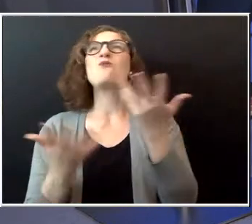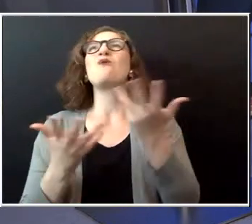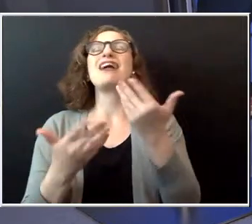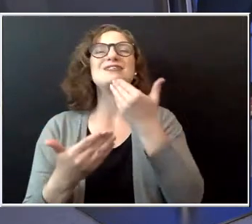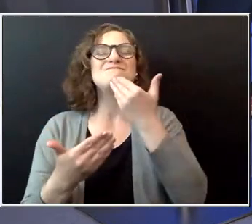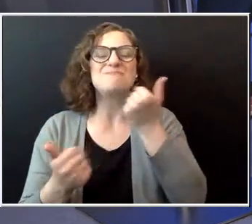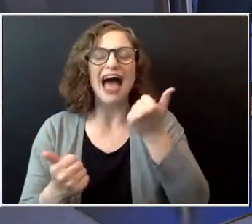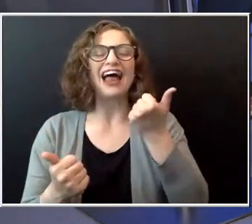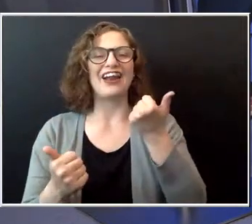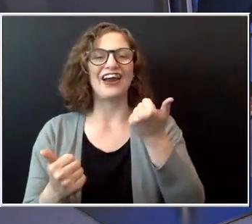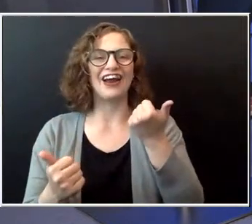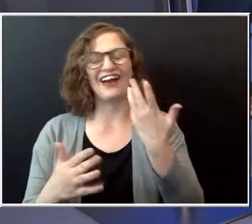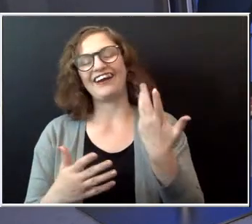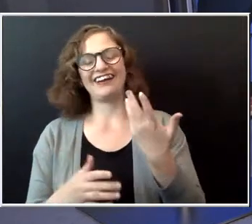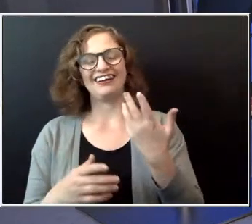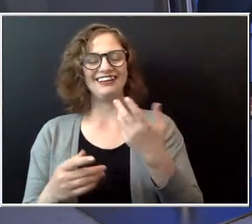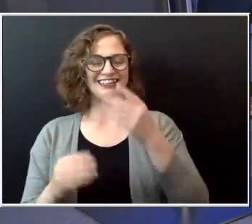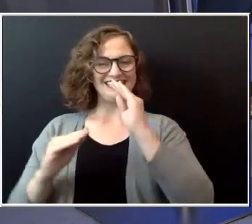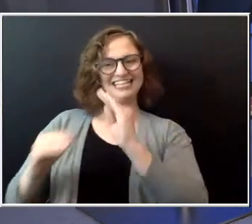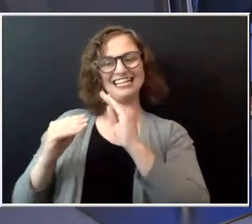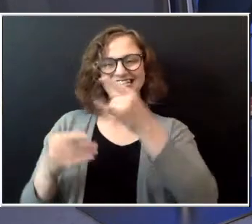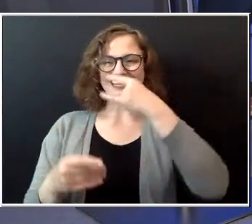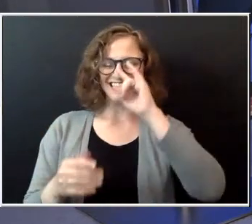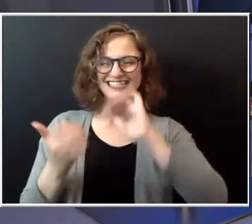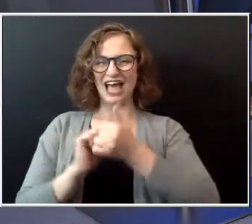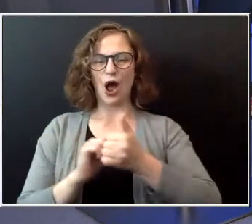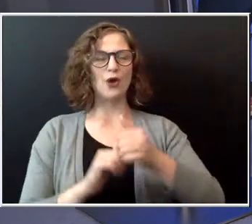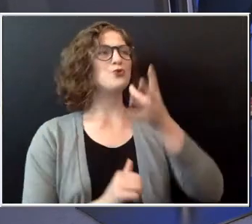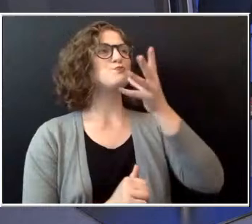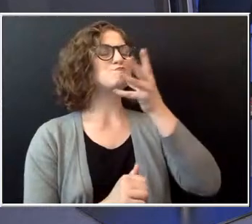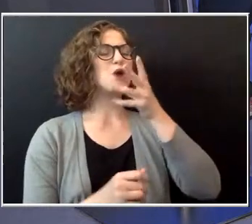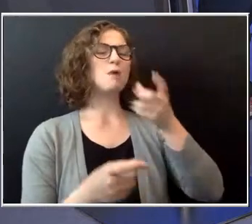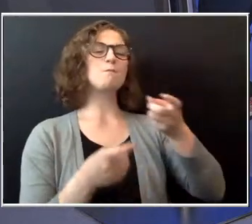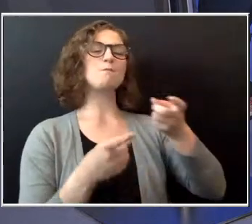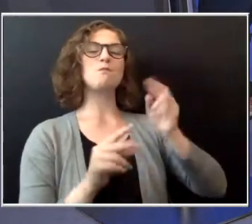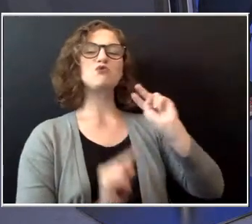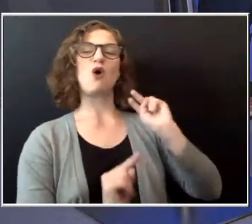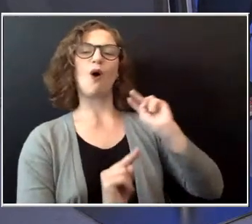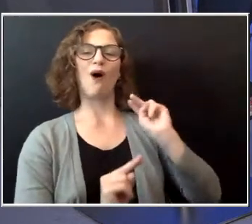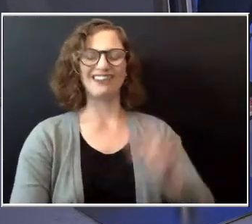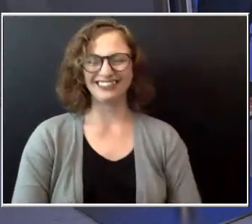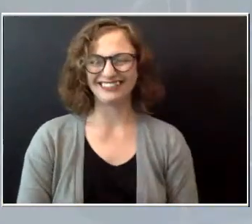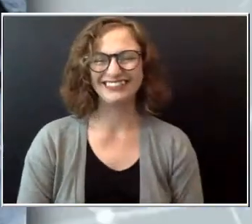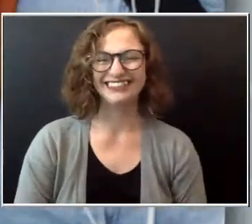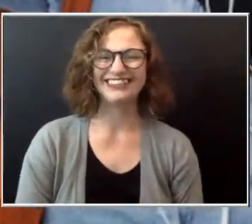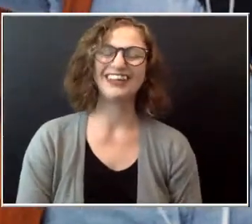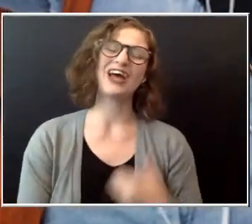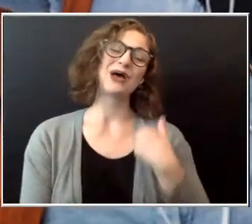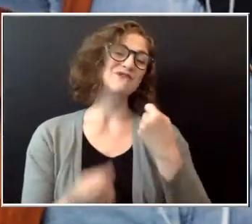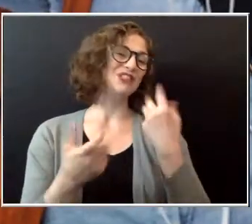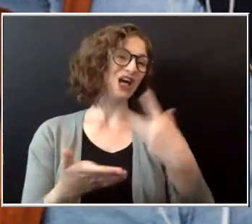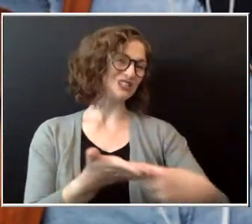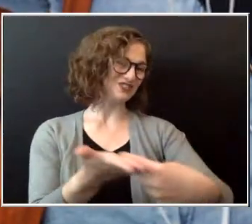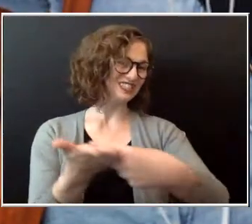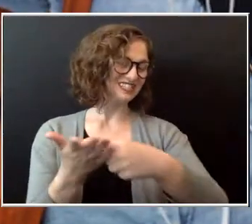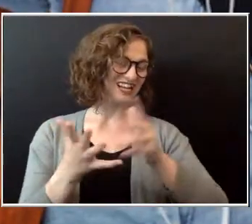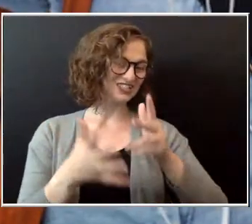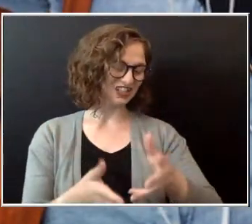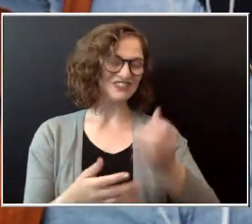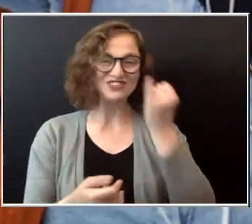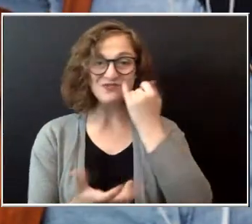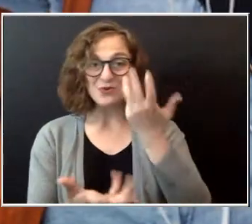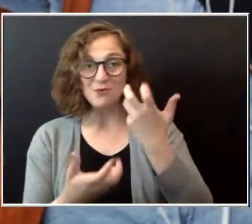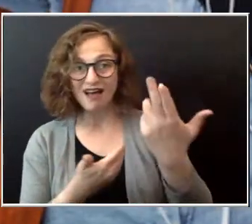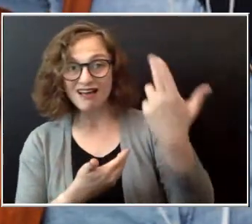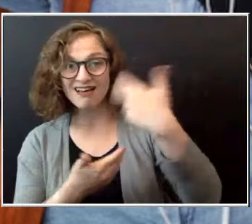control. All right, so now we're going to have more to discuss, and if you want to be part of that discussion, send us your questions. The links are here on your screen with YouTube, Facebook,